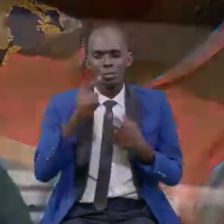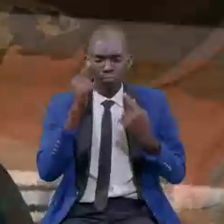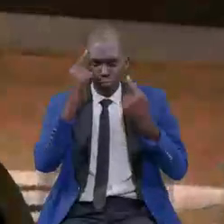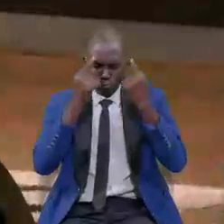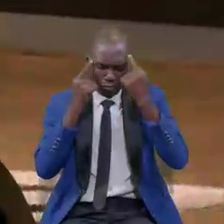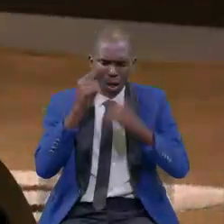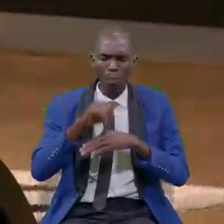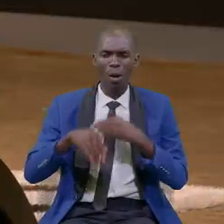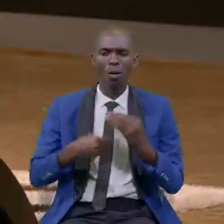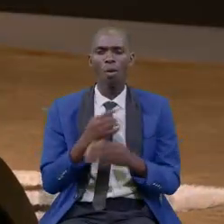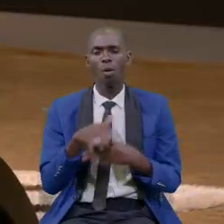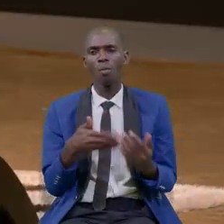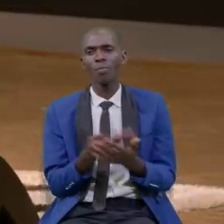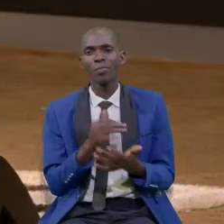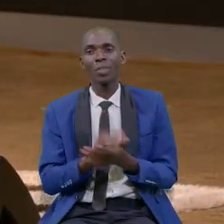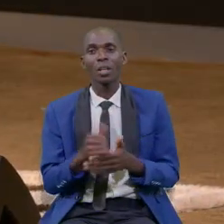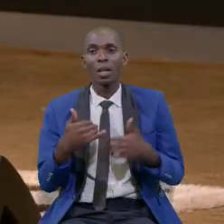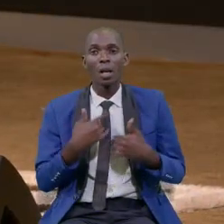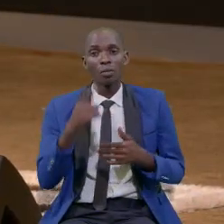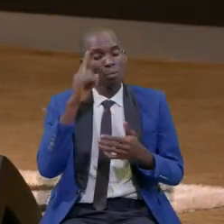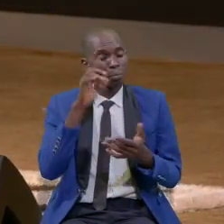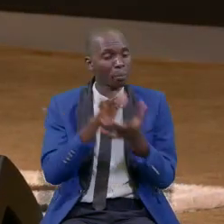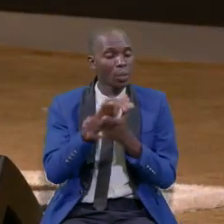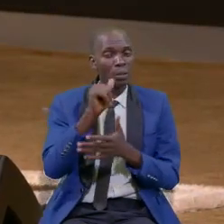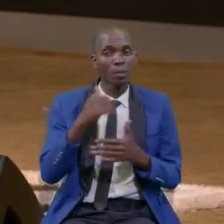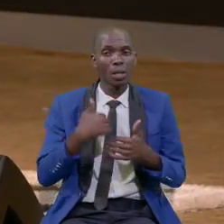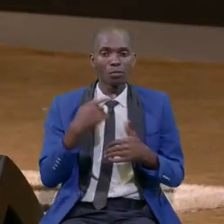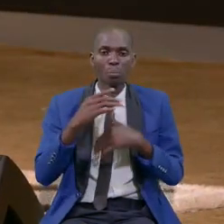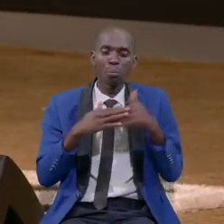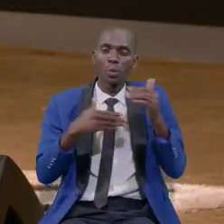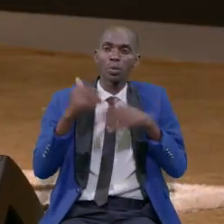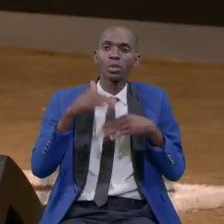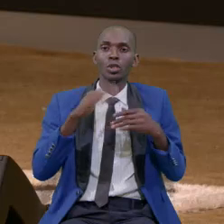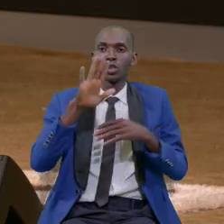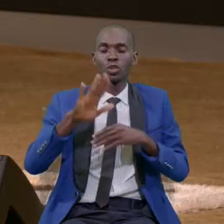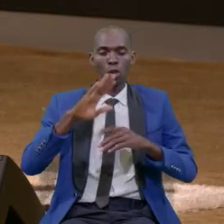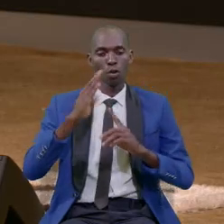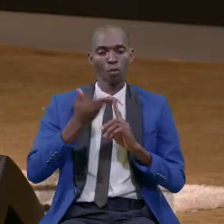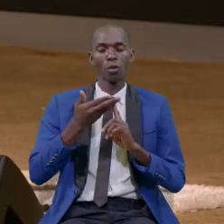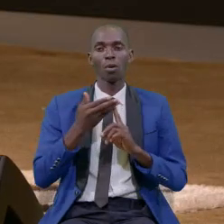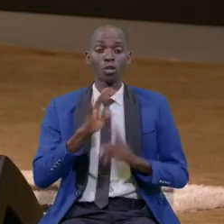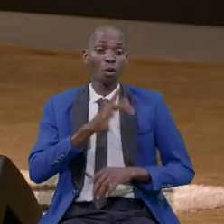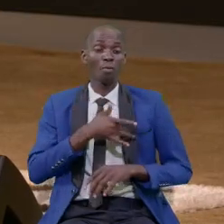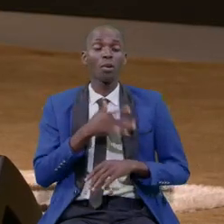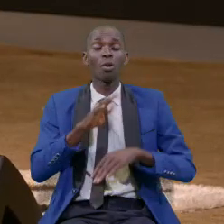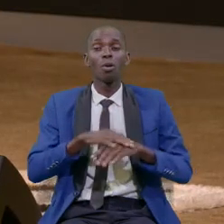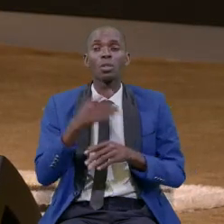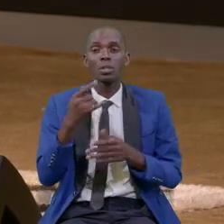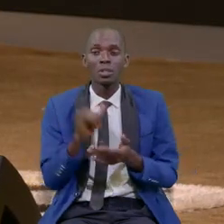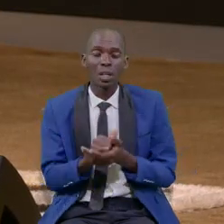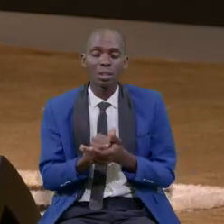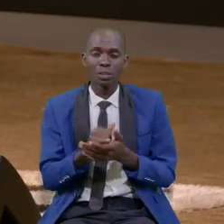things? Have you believed? Have you built your conviction on the basis of what Christ